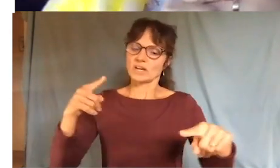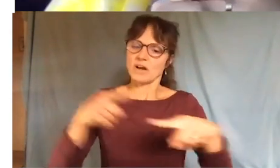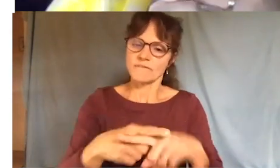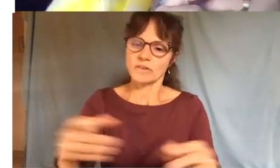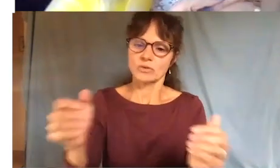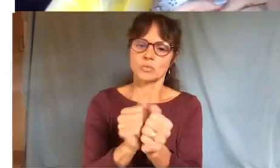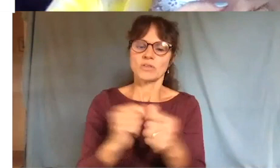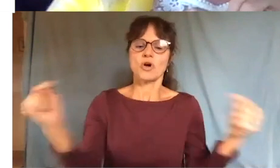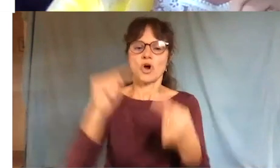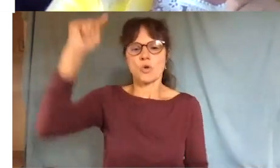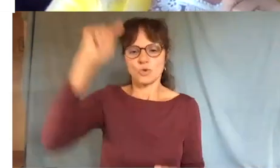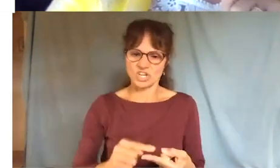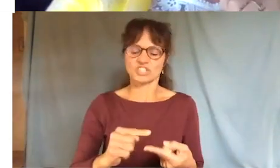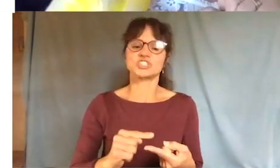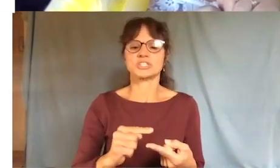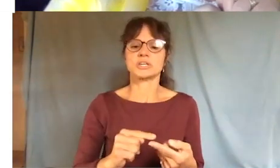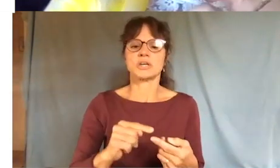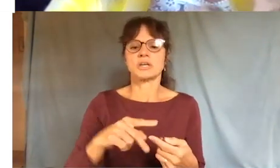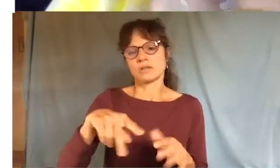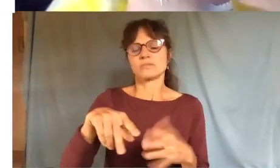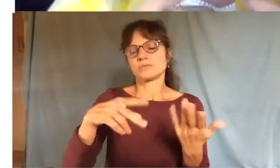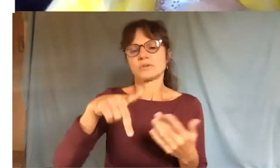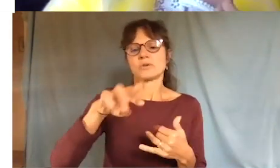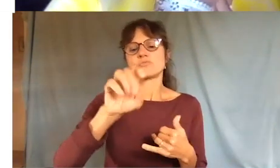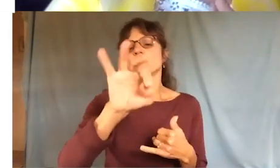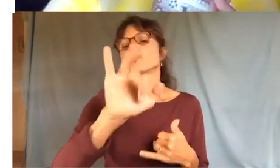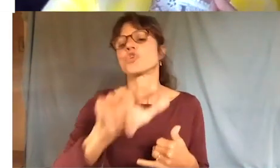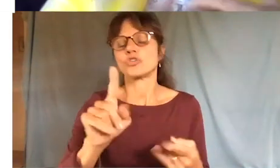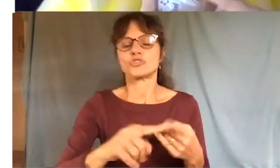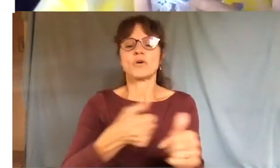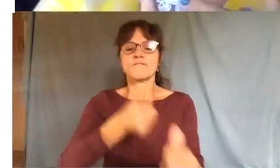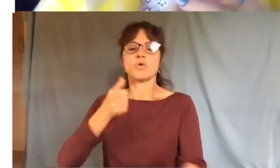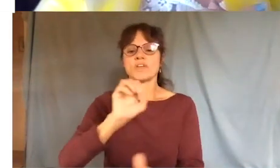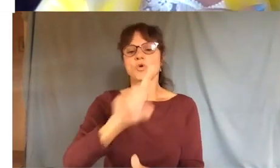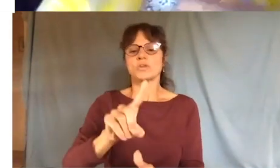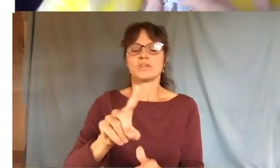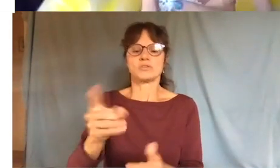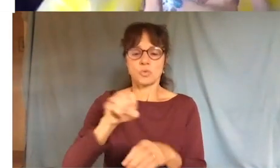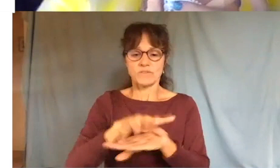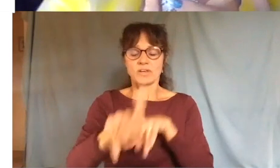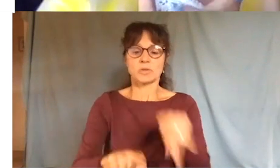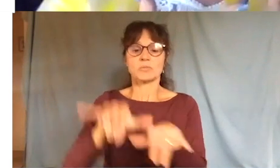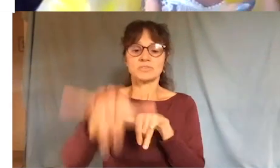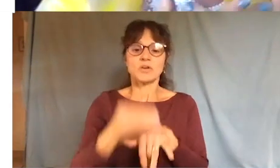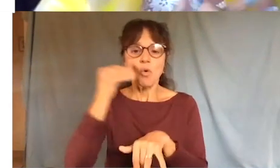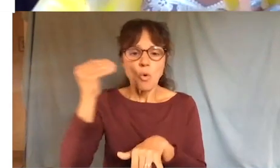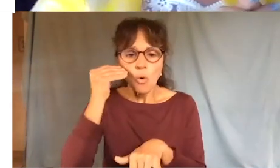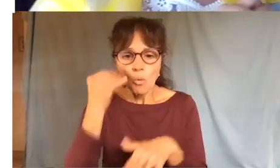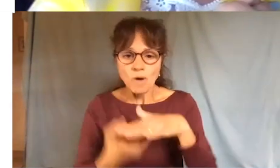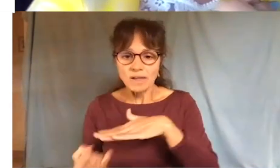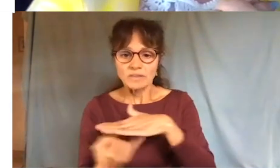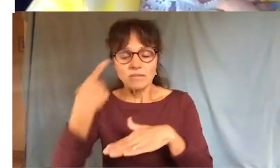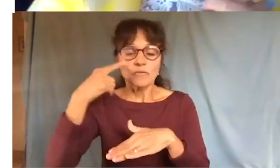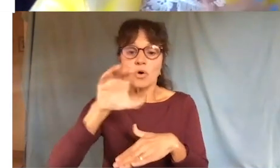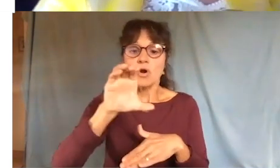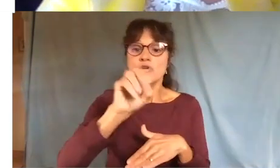harm reduction protocols for avoiding overdose. So we advise people to stay home and isolate for